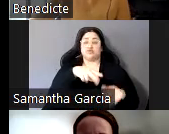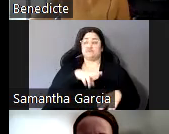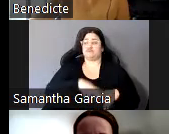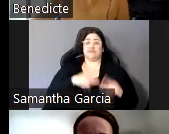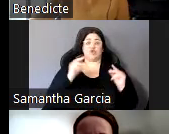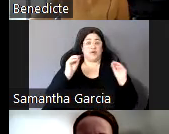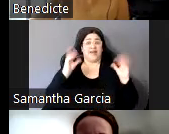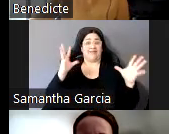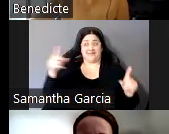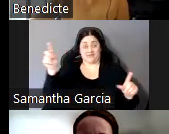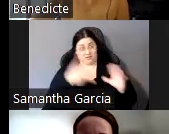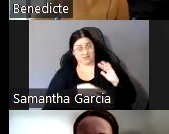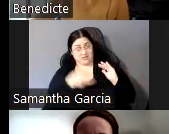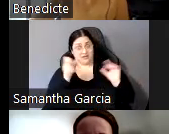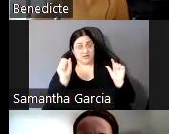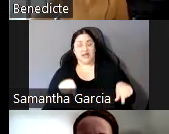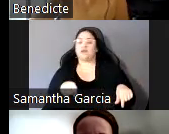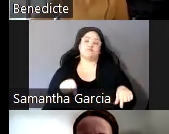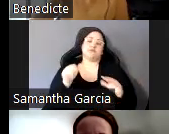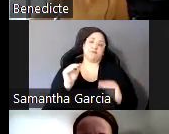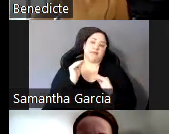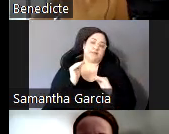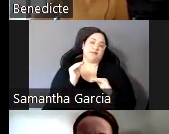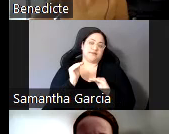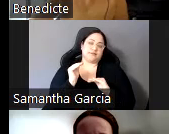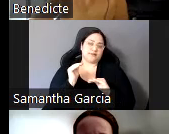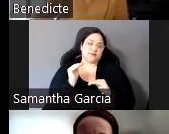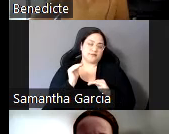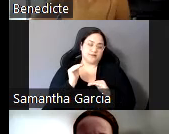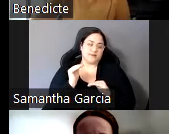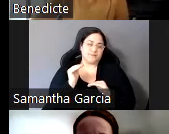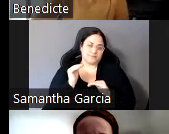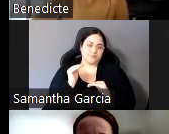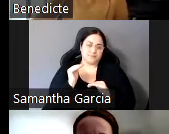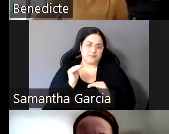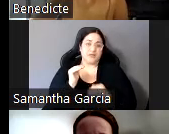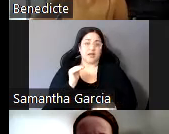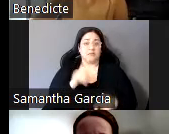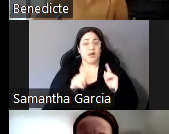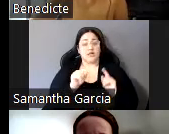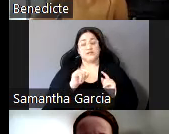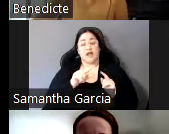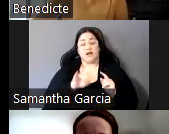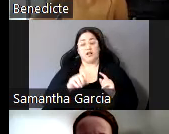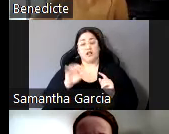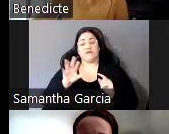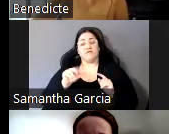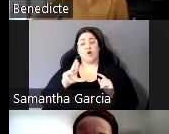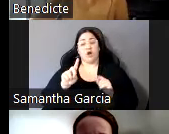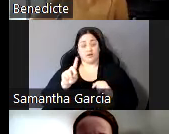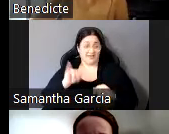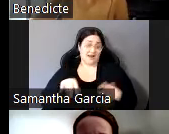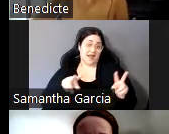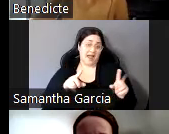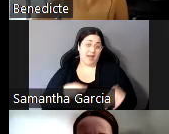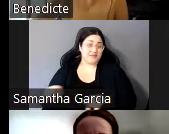limited crimes that occur in this sense. Title fraud does happen quite a bit, but we